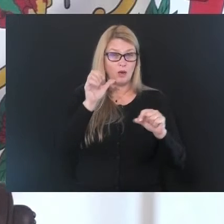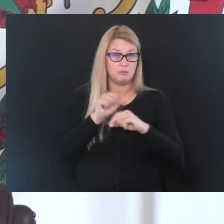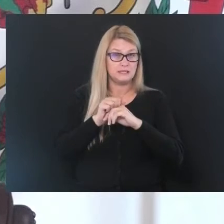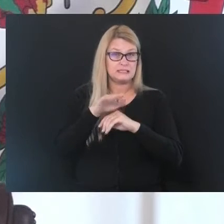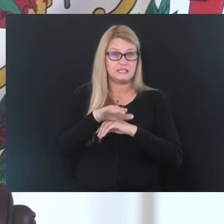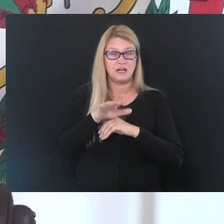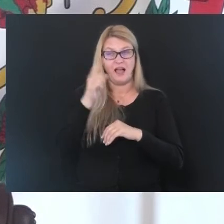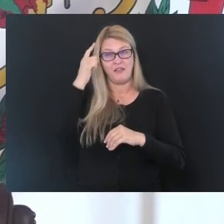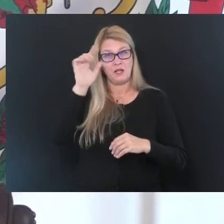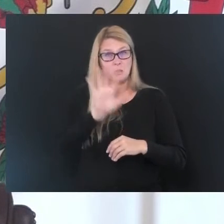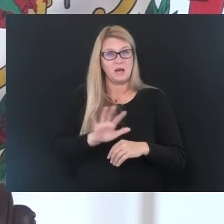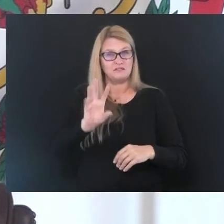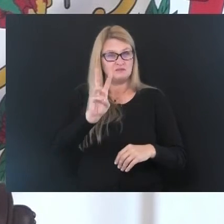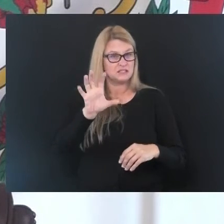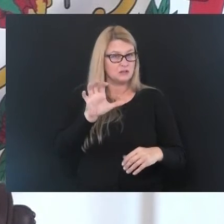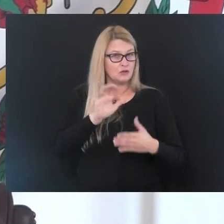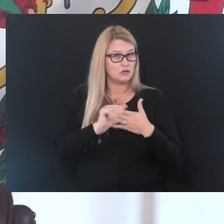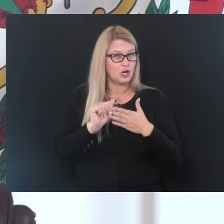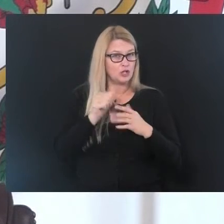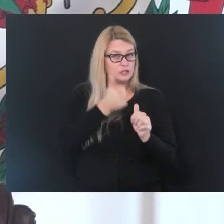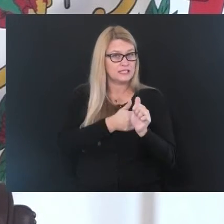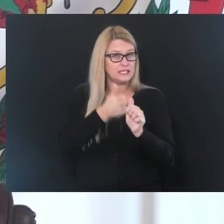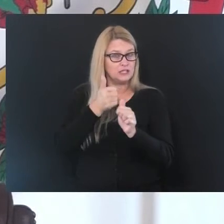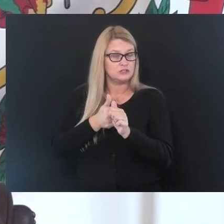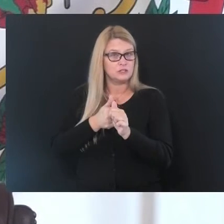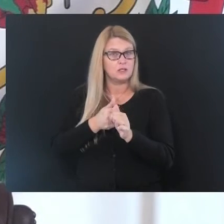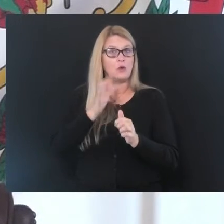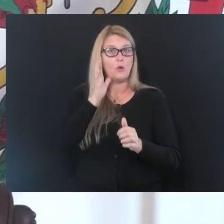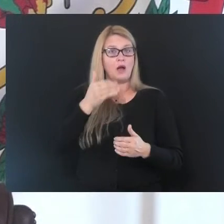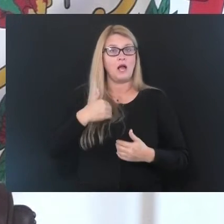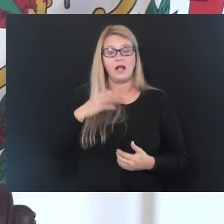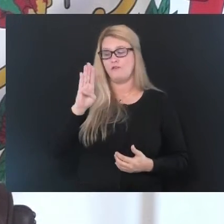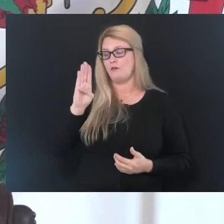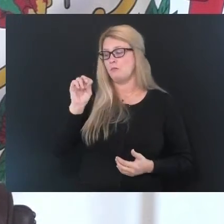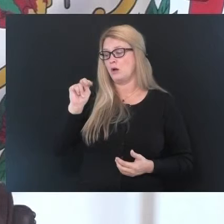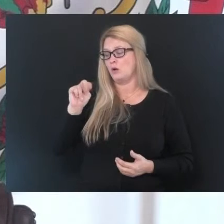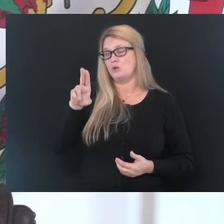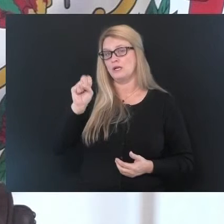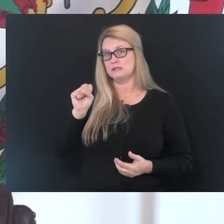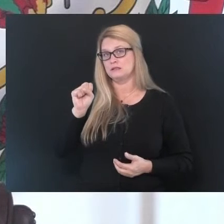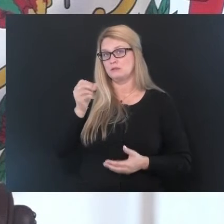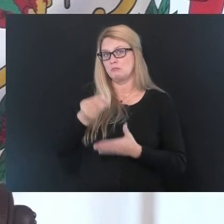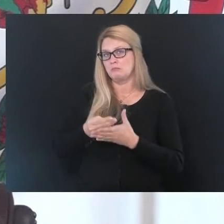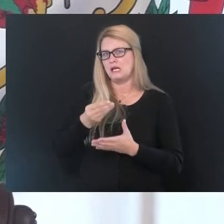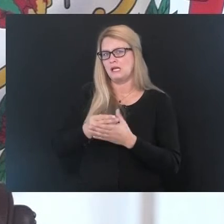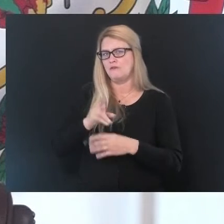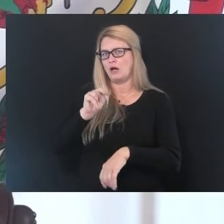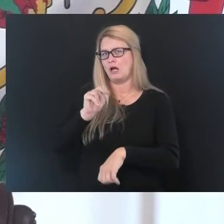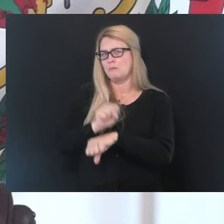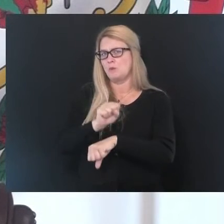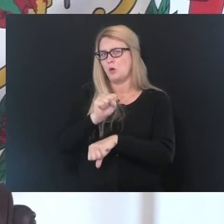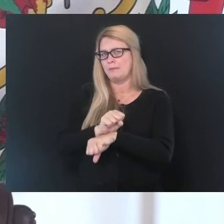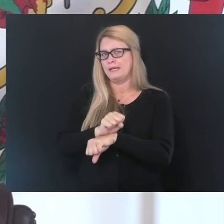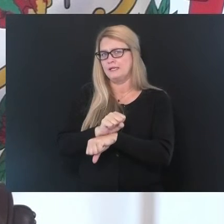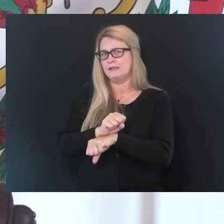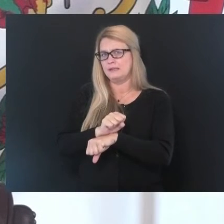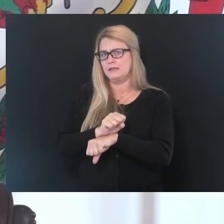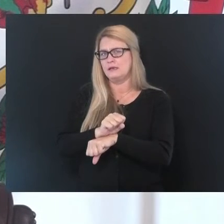neighborhood of $600, and there's going to be bonus money to the unemployment of I think